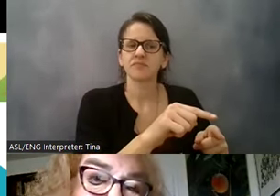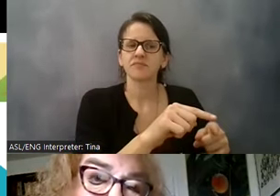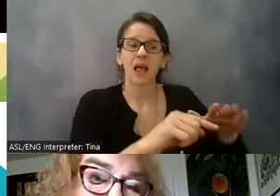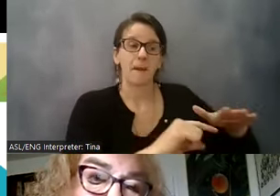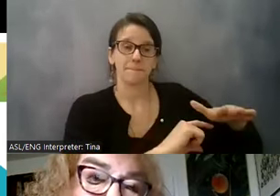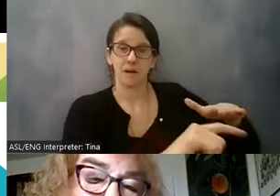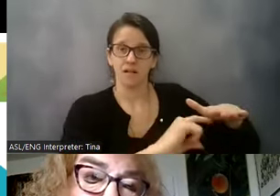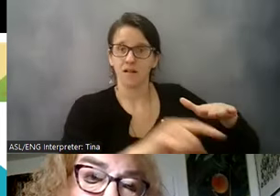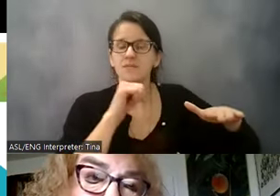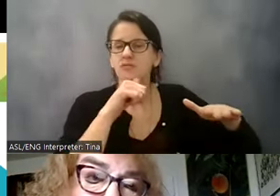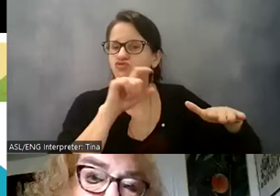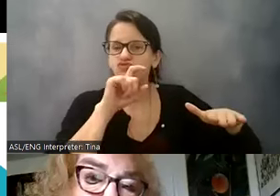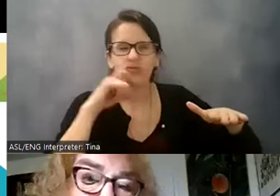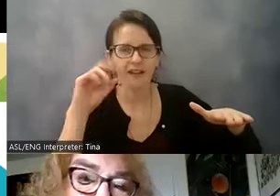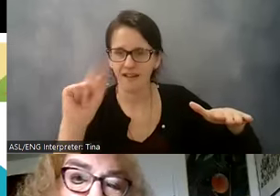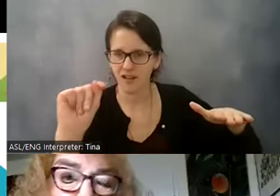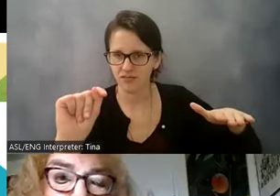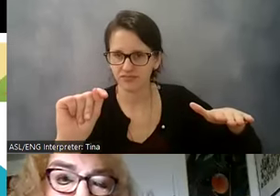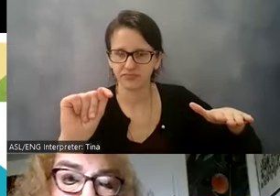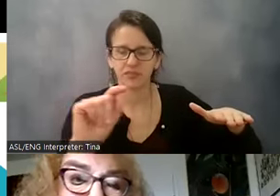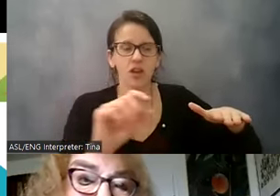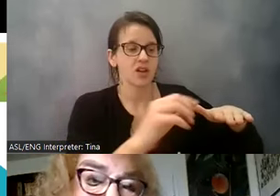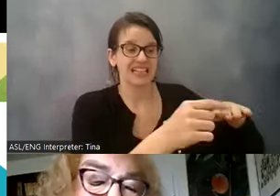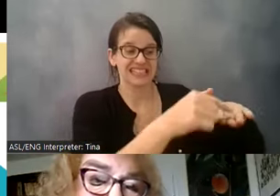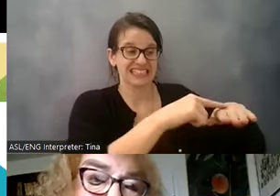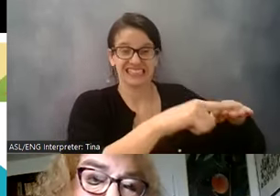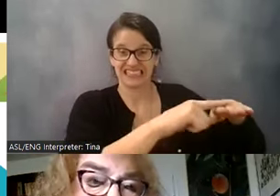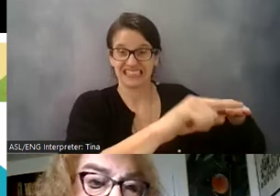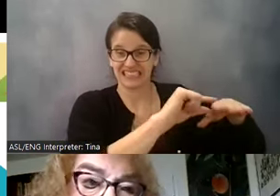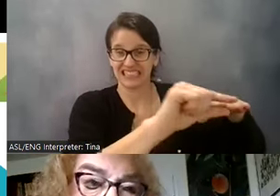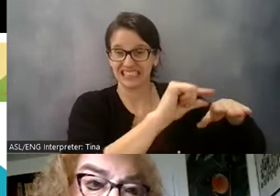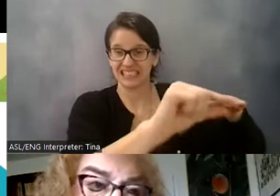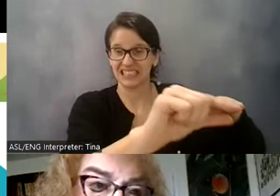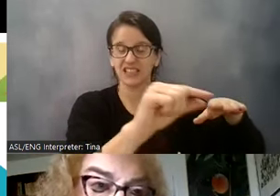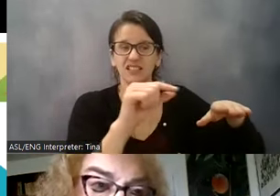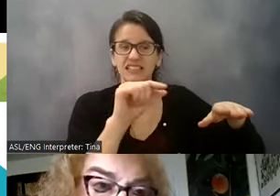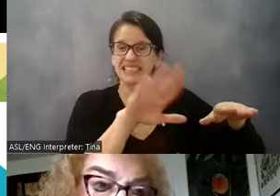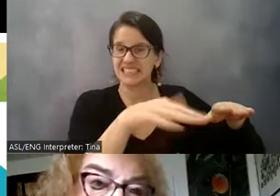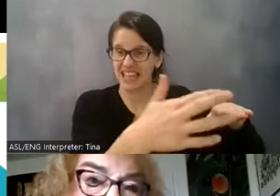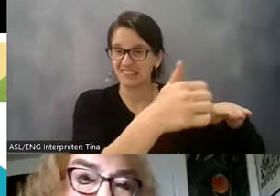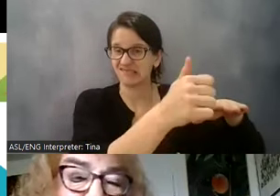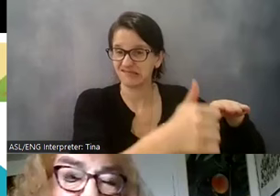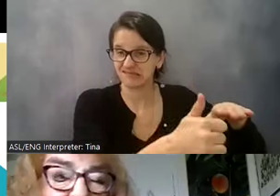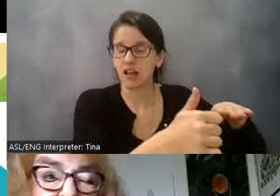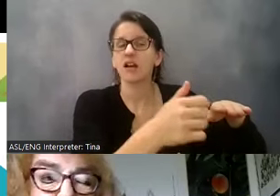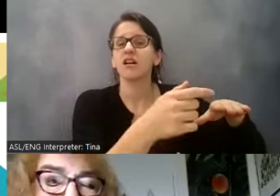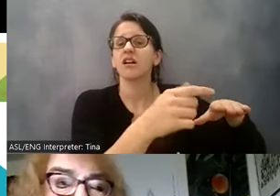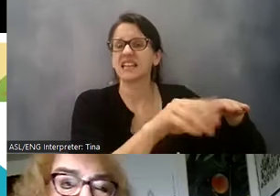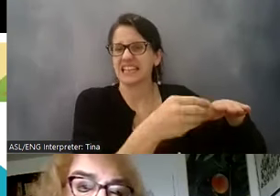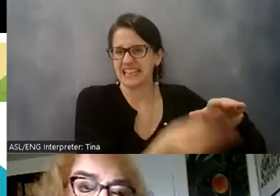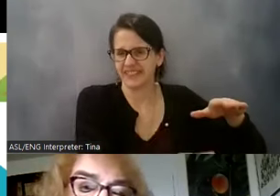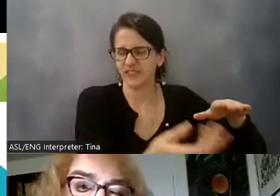it's giving food to many of your microbiota, including earthworms. And then